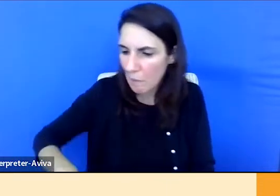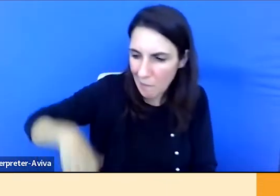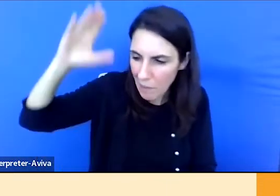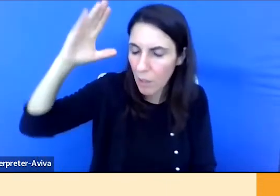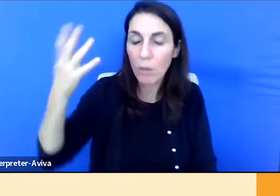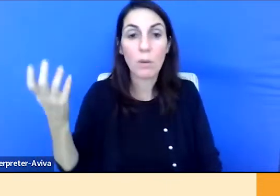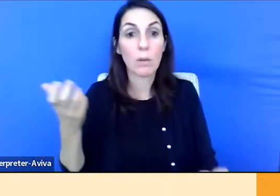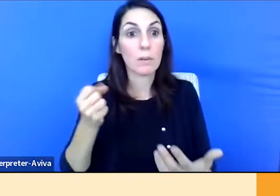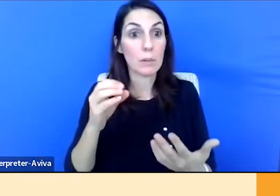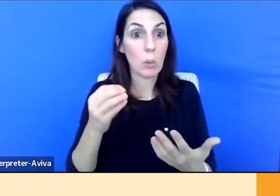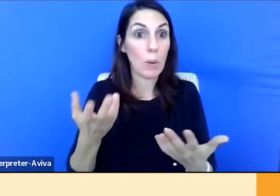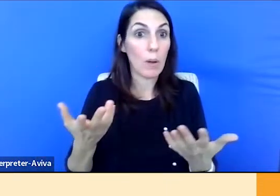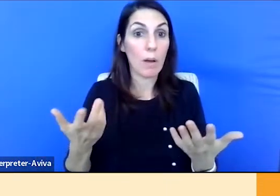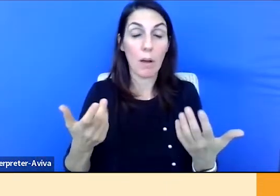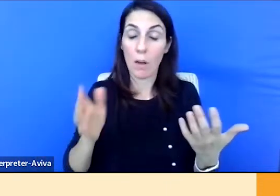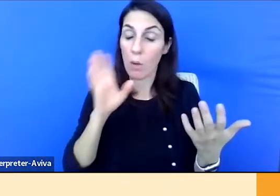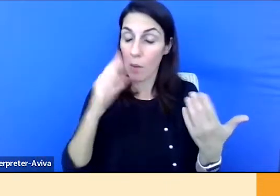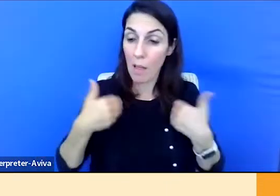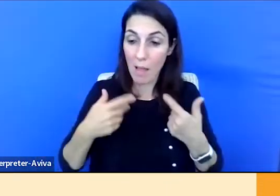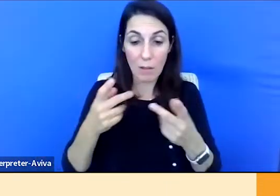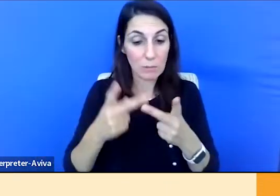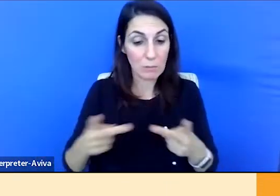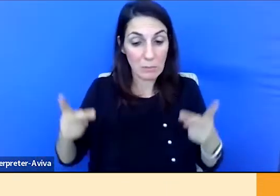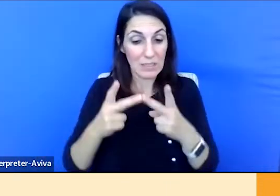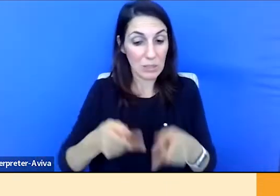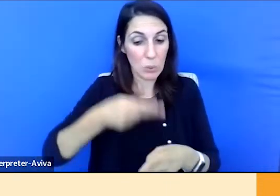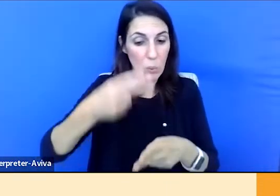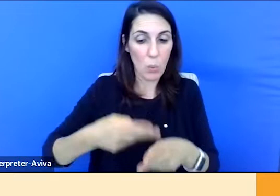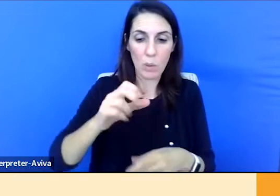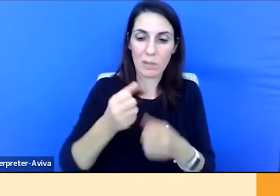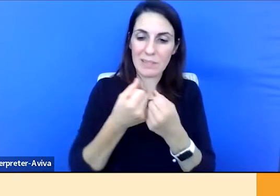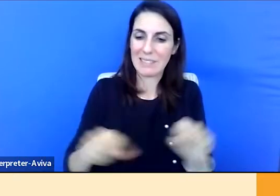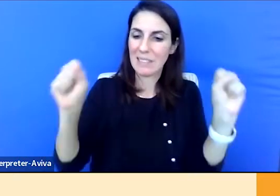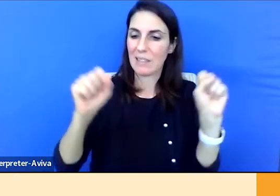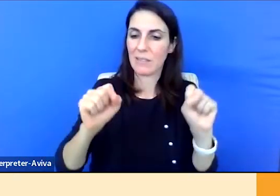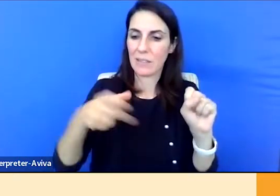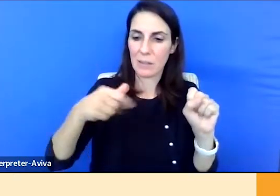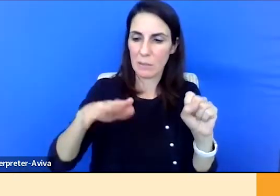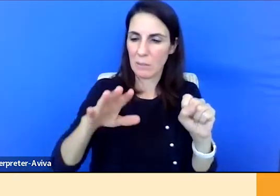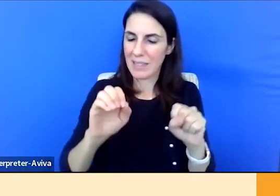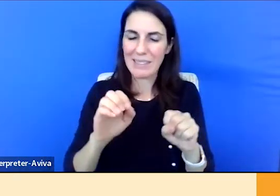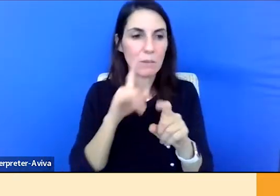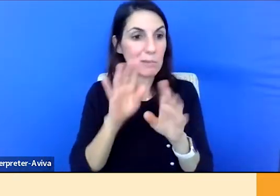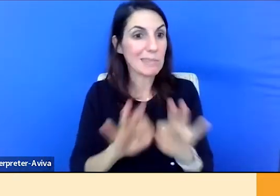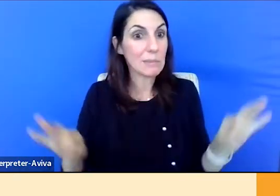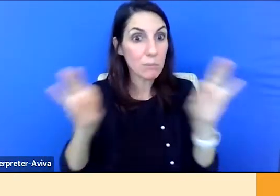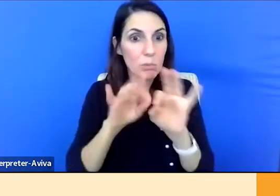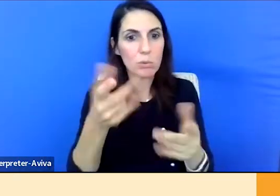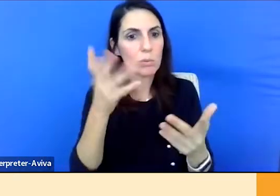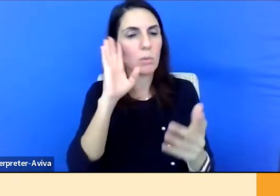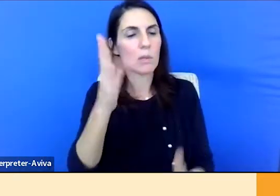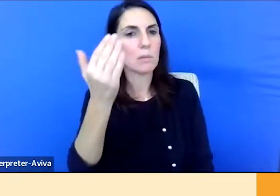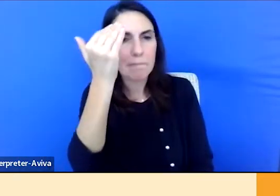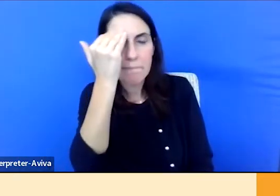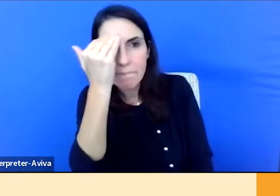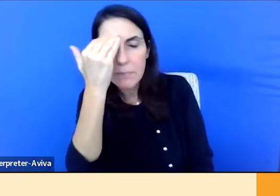So having this container of safe space is important, and you are aware of